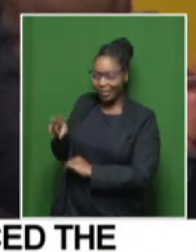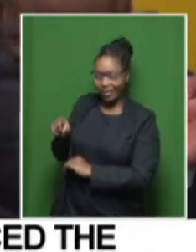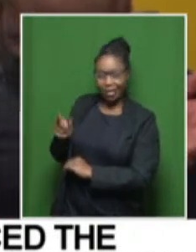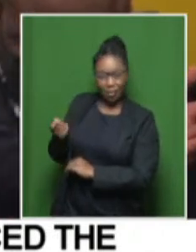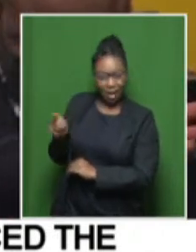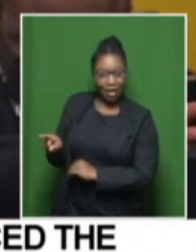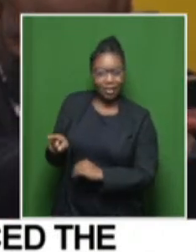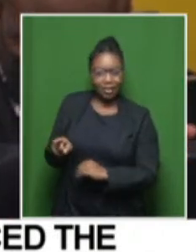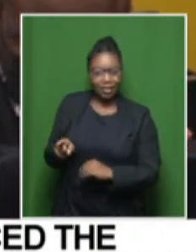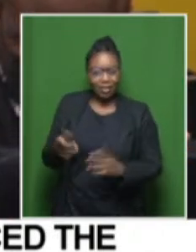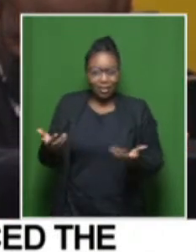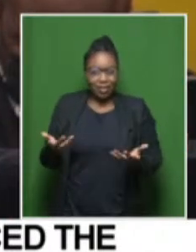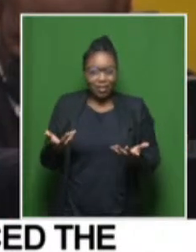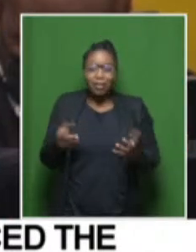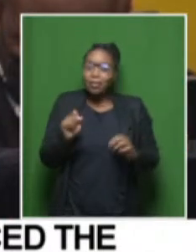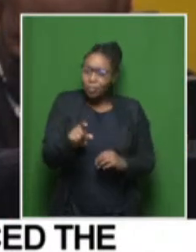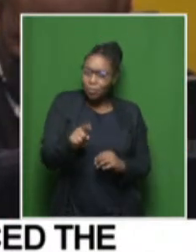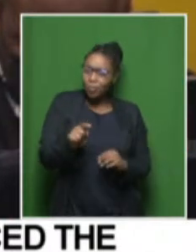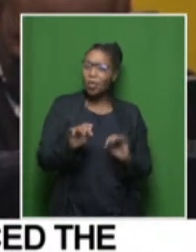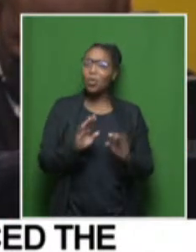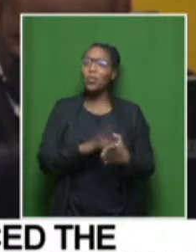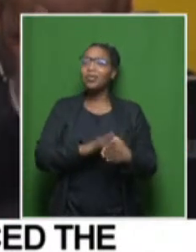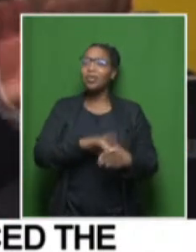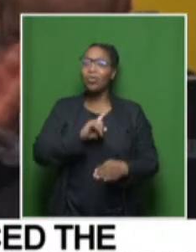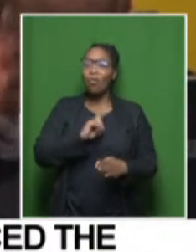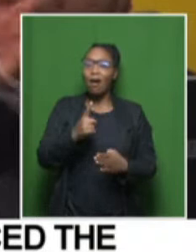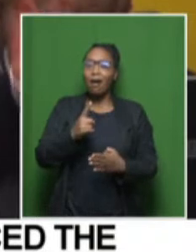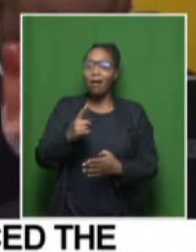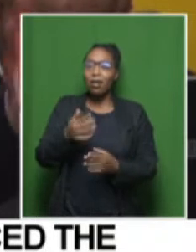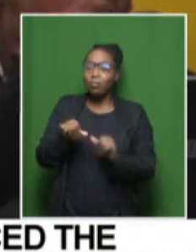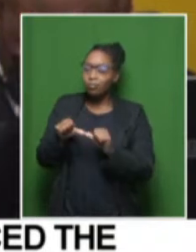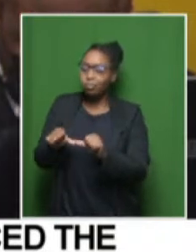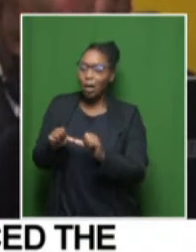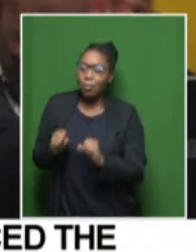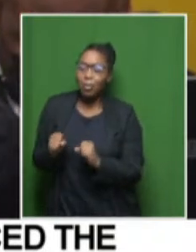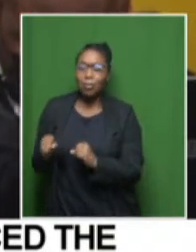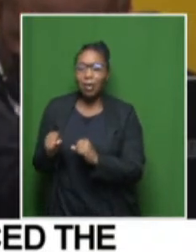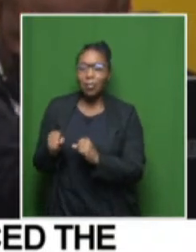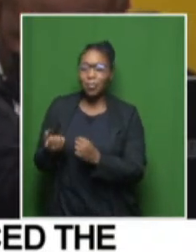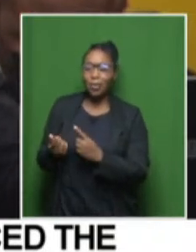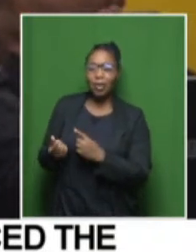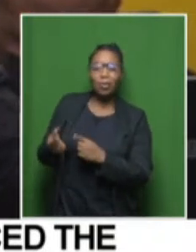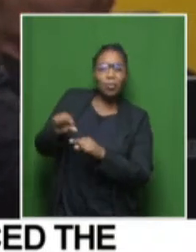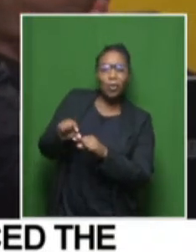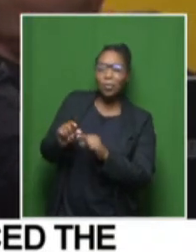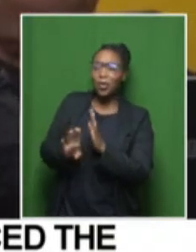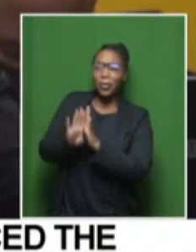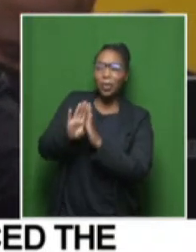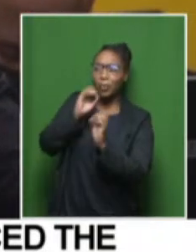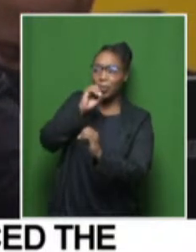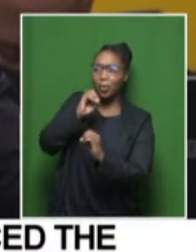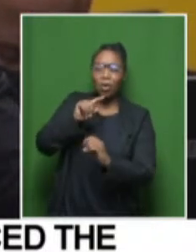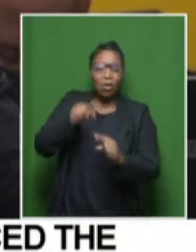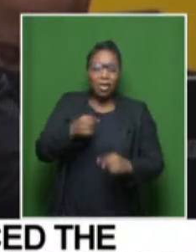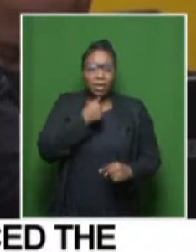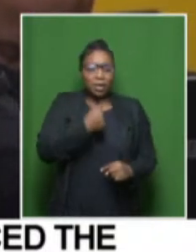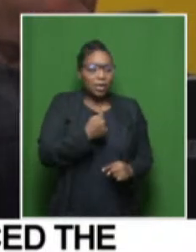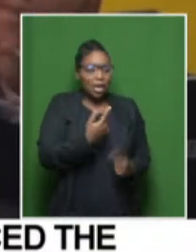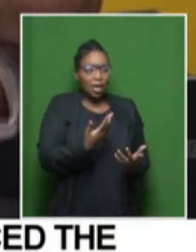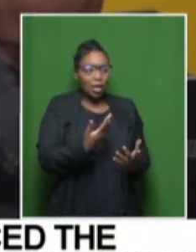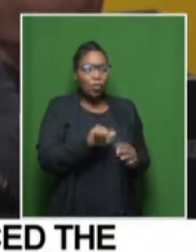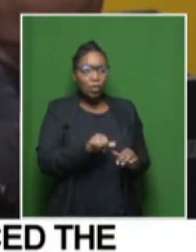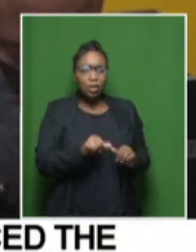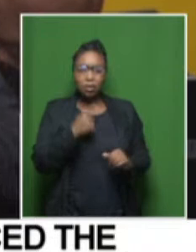That's why we're not increasing taxes. We can't say when you get such big amounts of money and so on, and